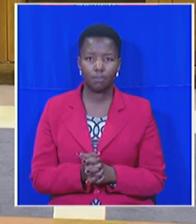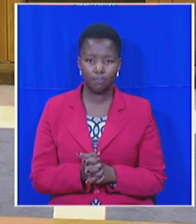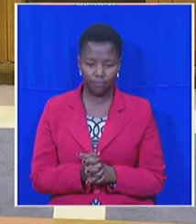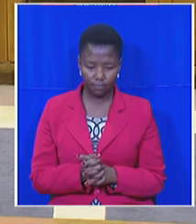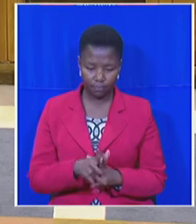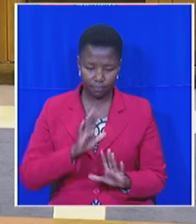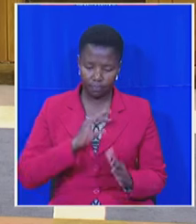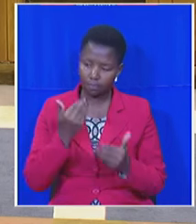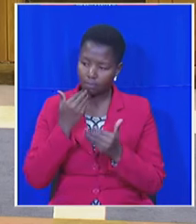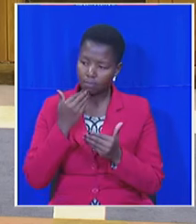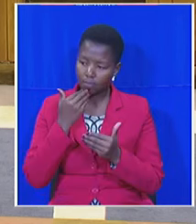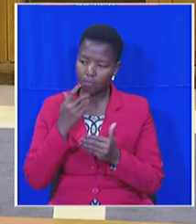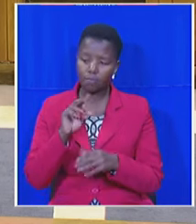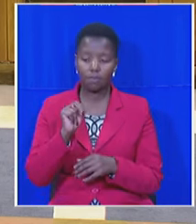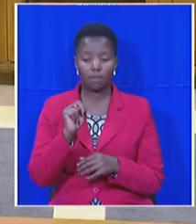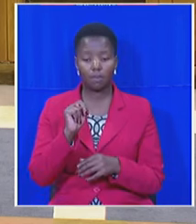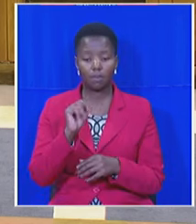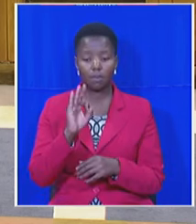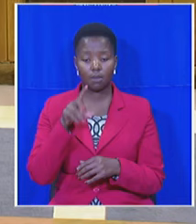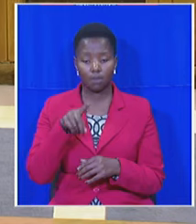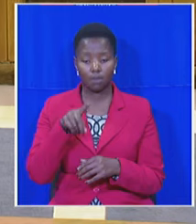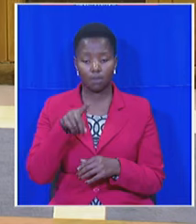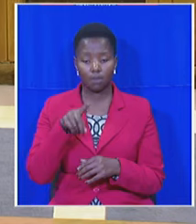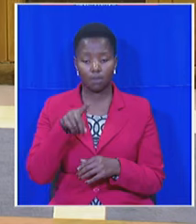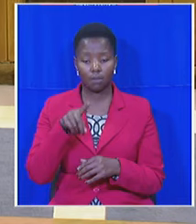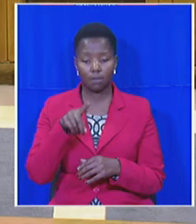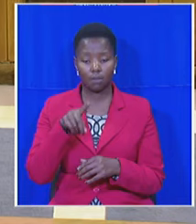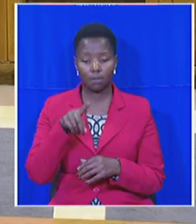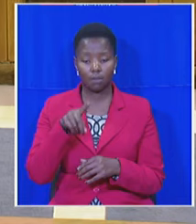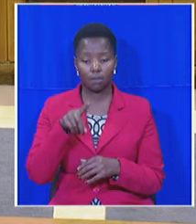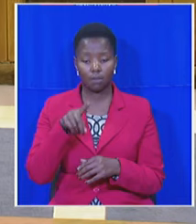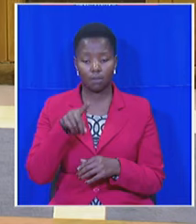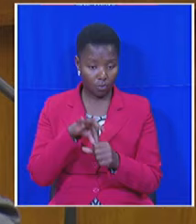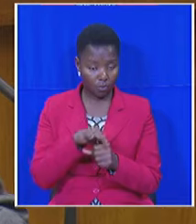Thank you, Honourable House Chair. The National Freedom Party supports this budget vote.